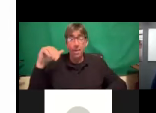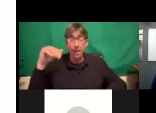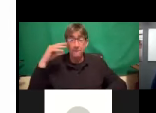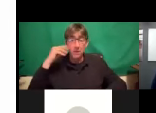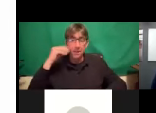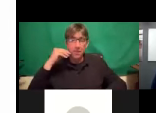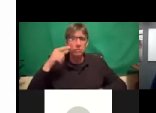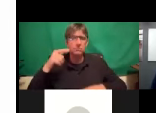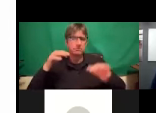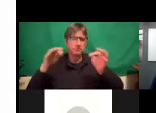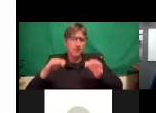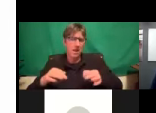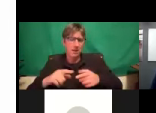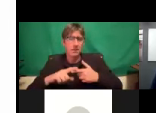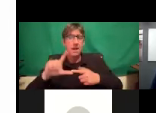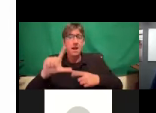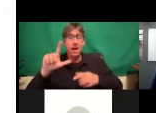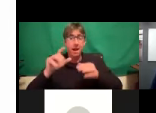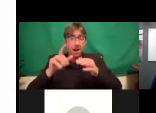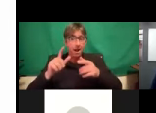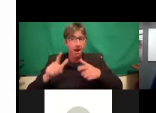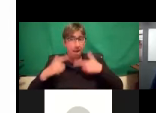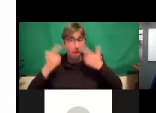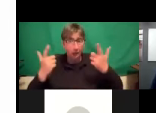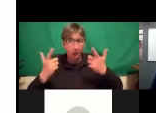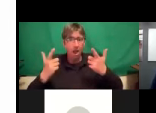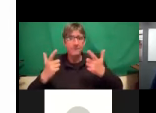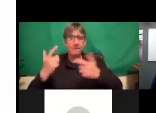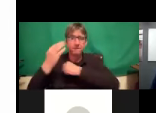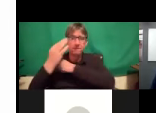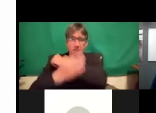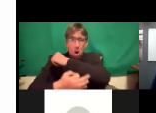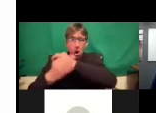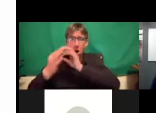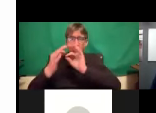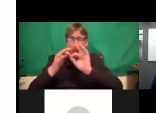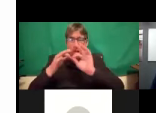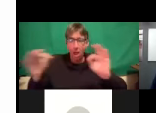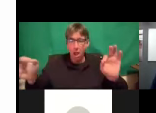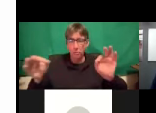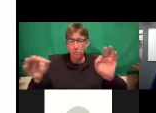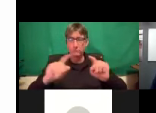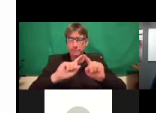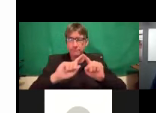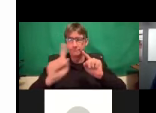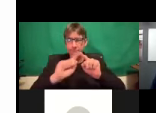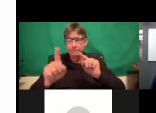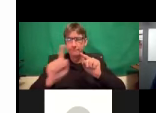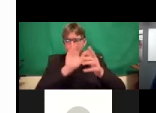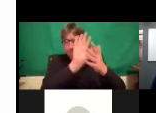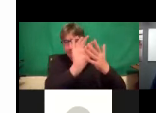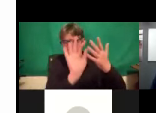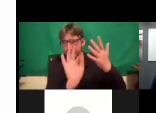We will have live language interpretation at today's meetings. I will explain how to select your preferred language now in